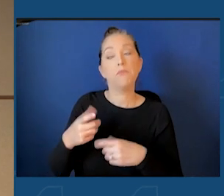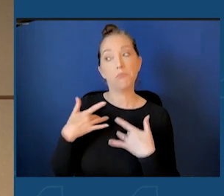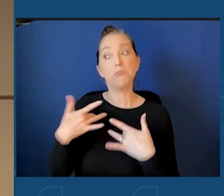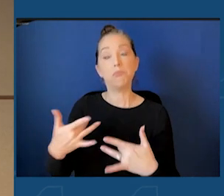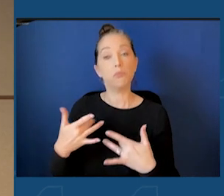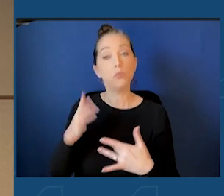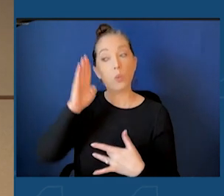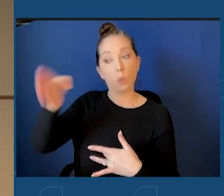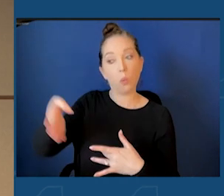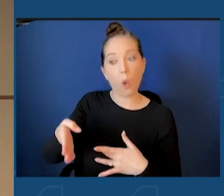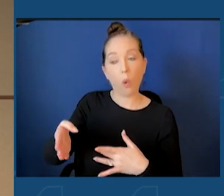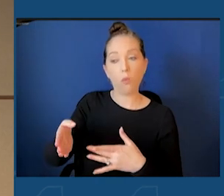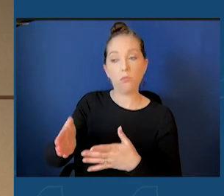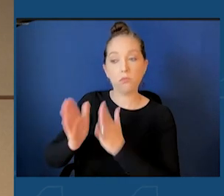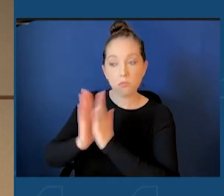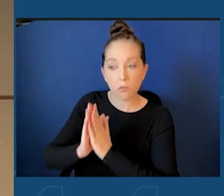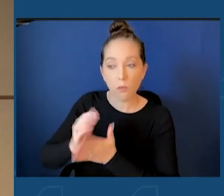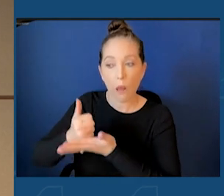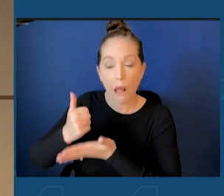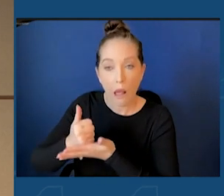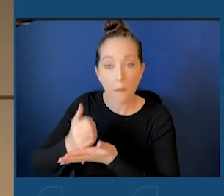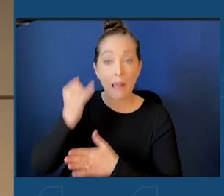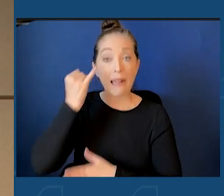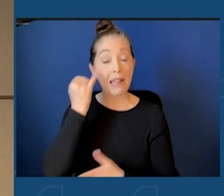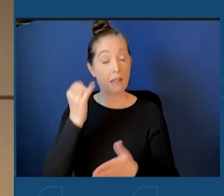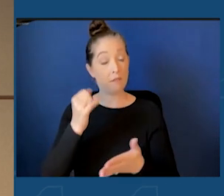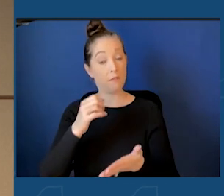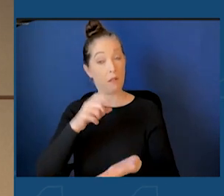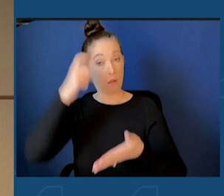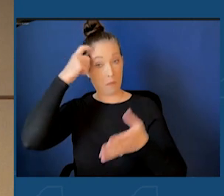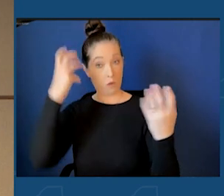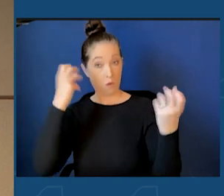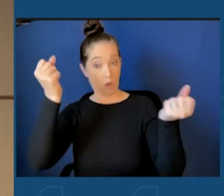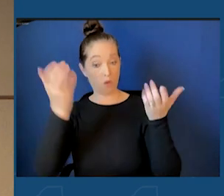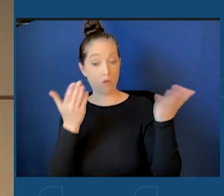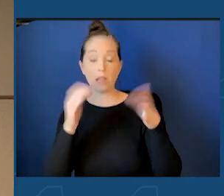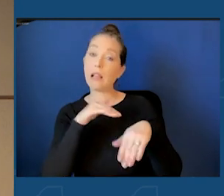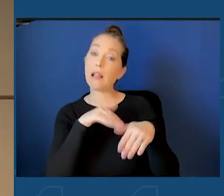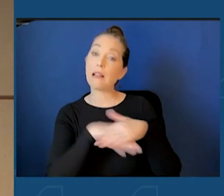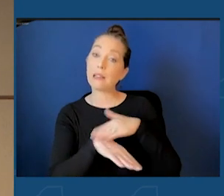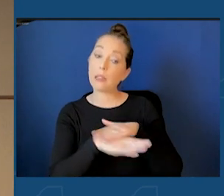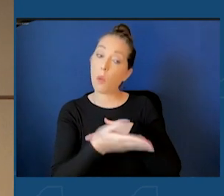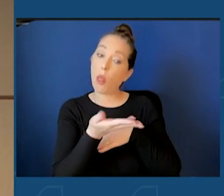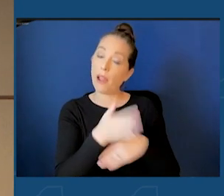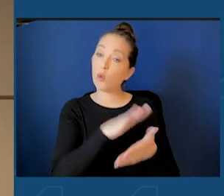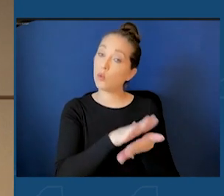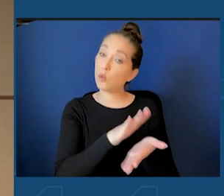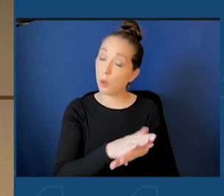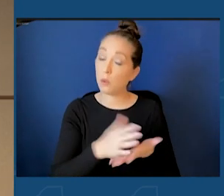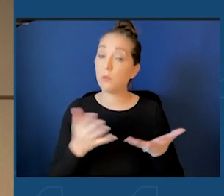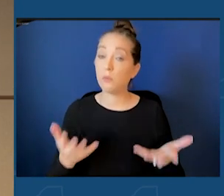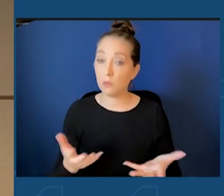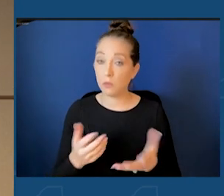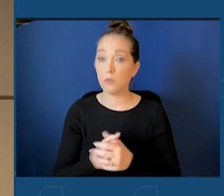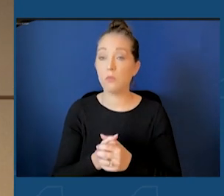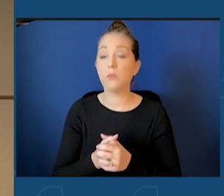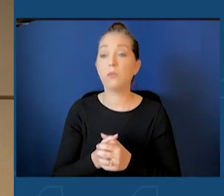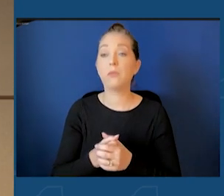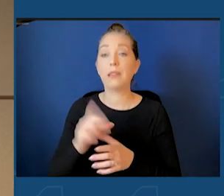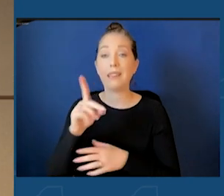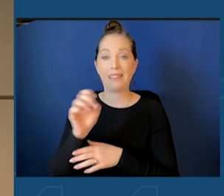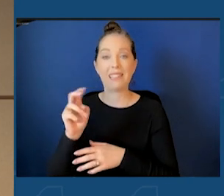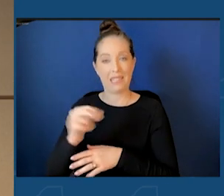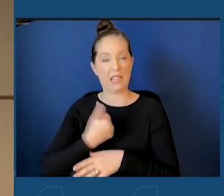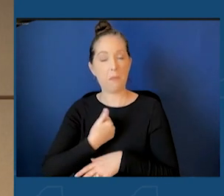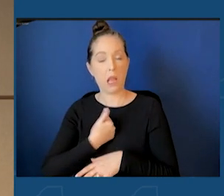services are accessible to them in schools. As Dean of the NYU Silver School of Social Work, I know what